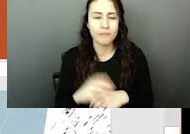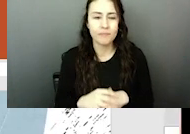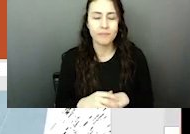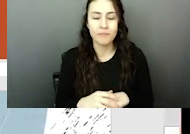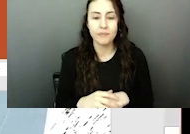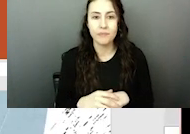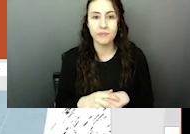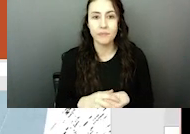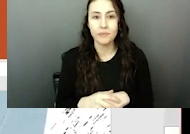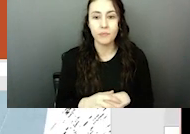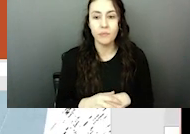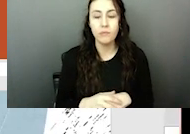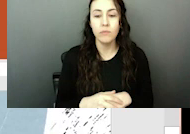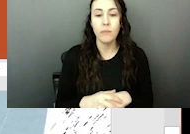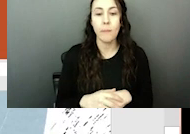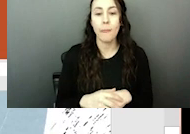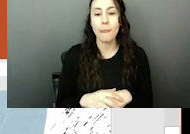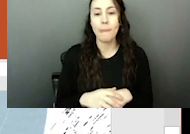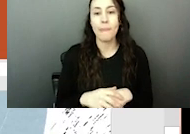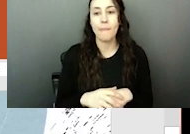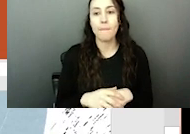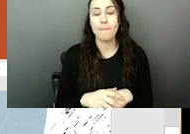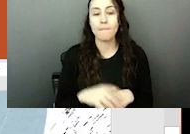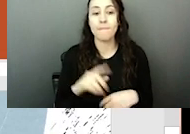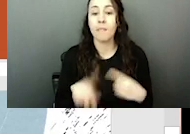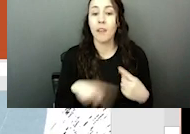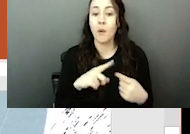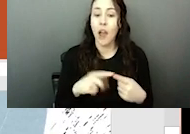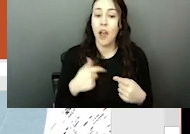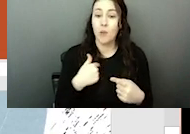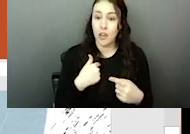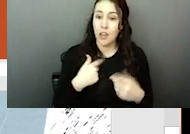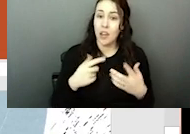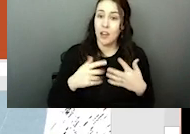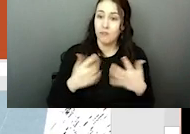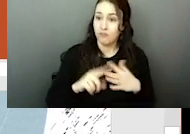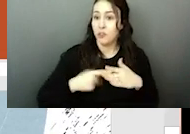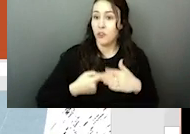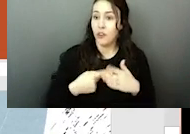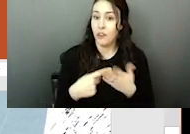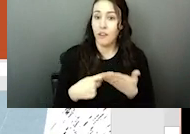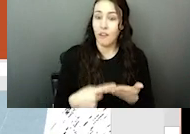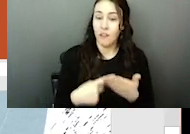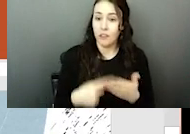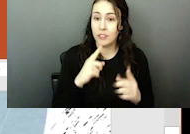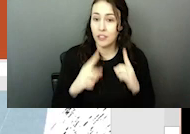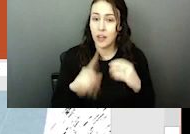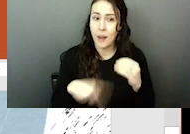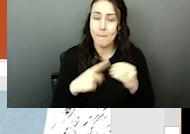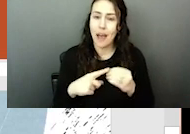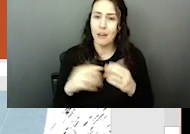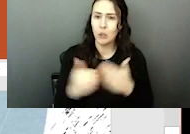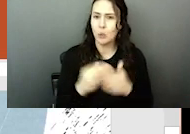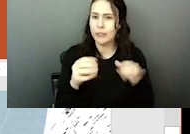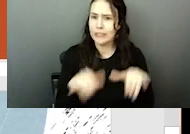So when we started our conversations about what do we want our new standards to be, we